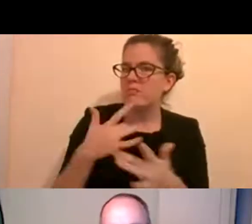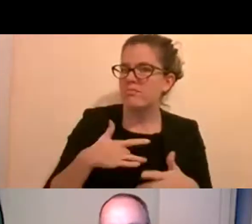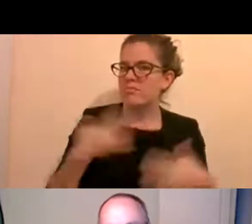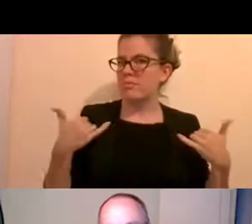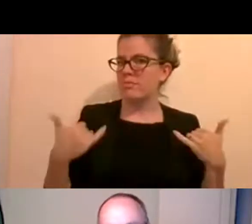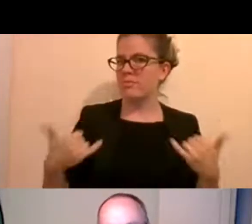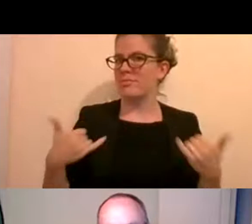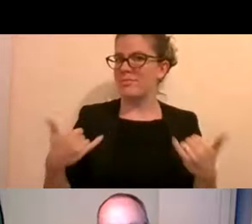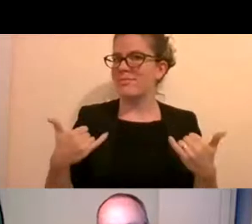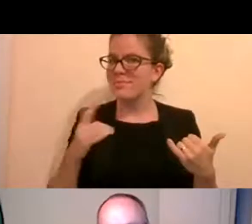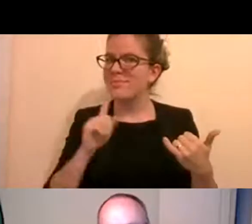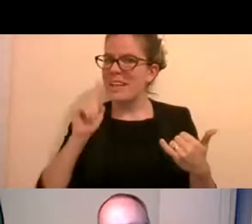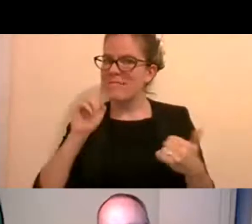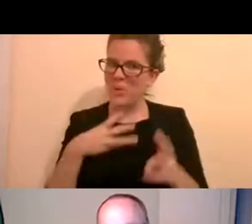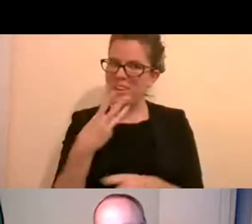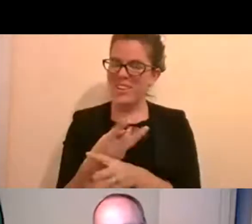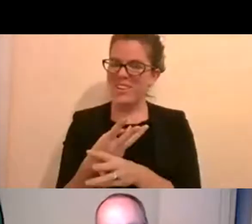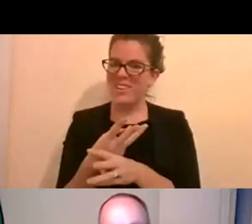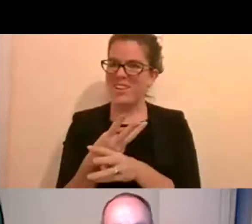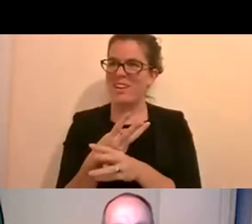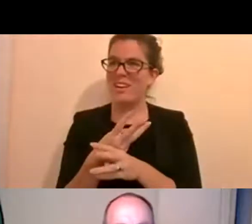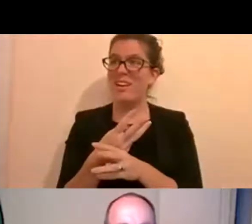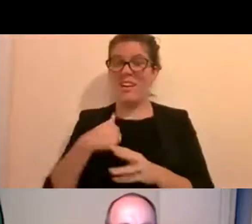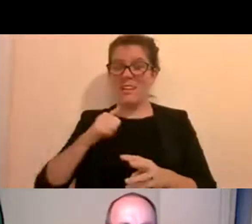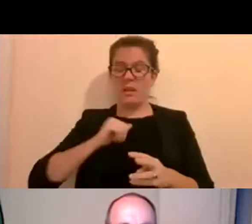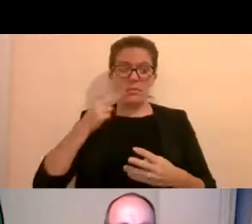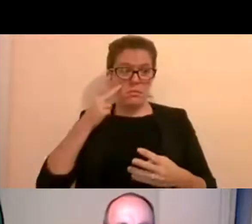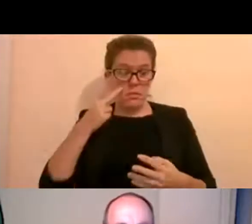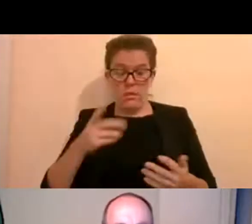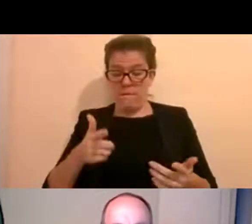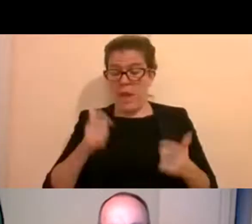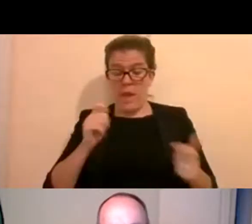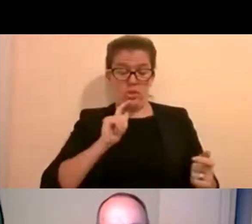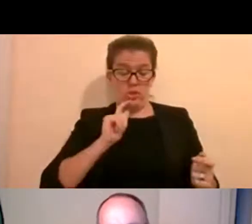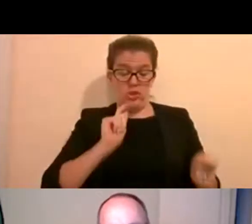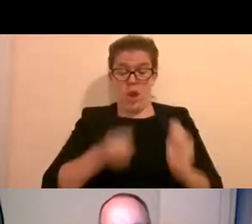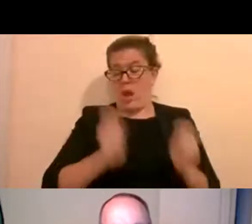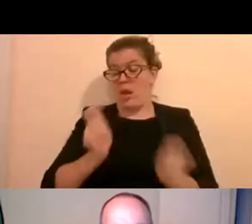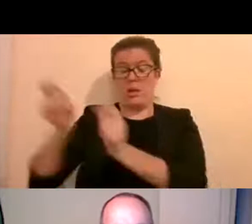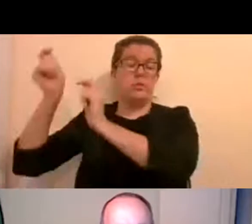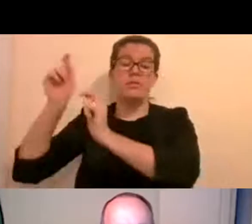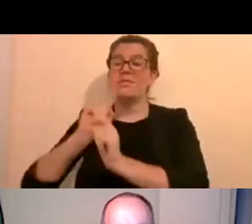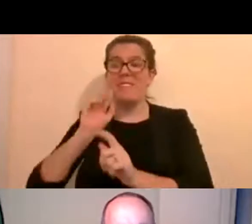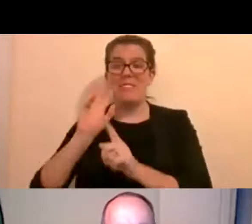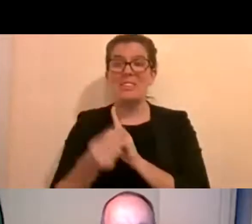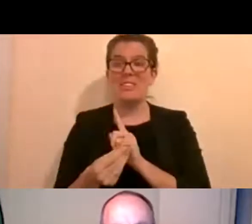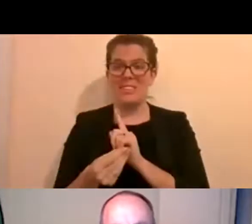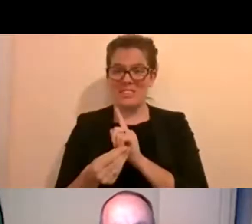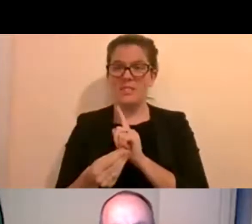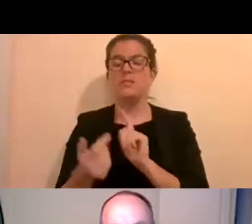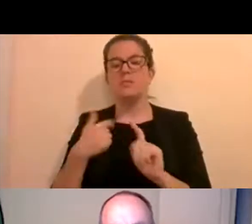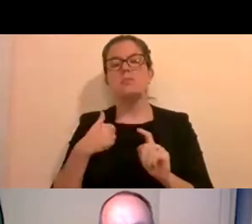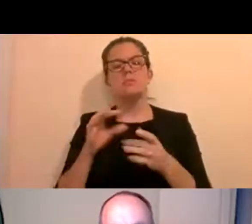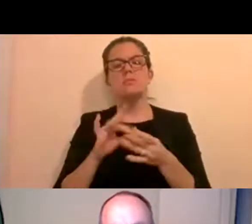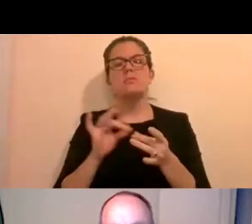and understanding the changes and the rapid changes. I already mentioned REAL,